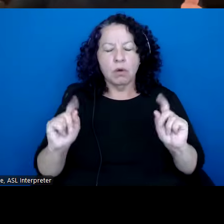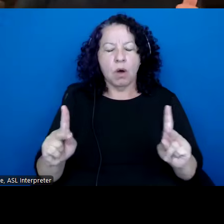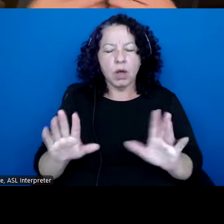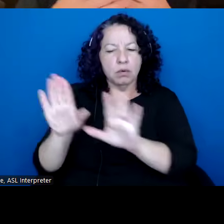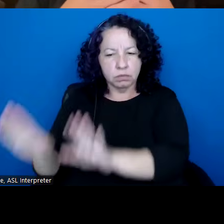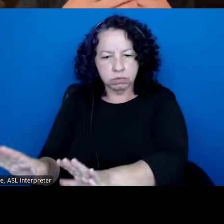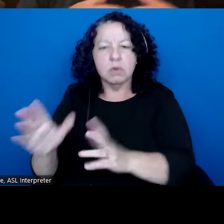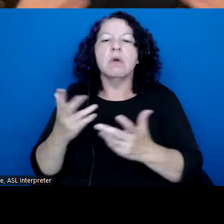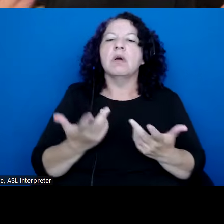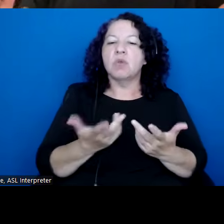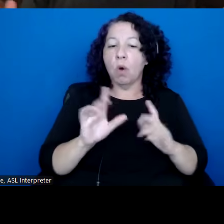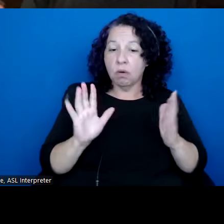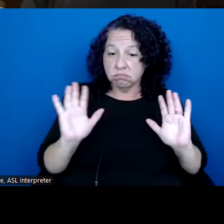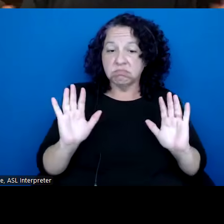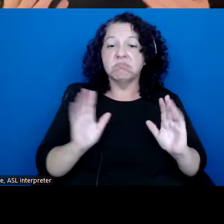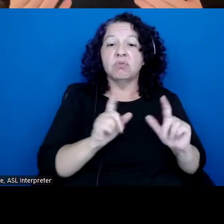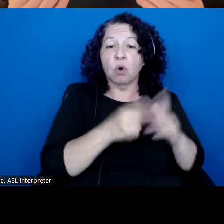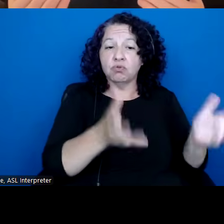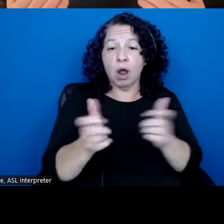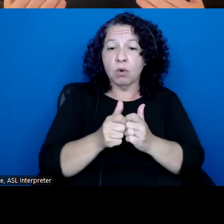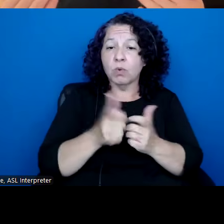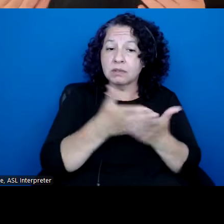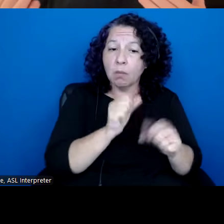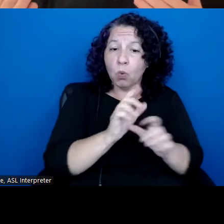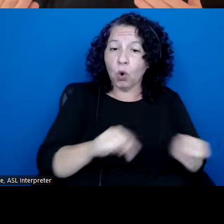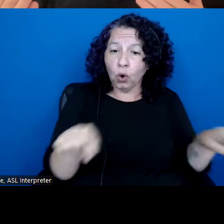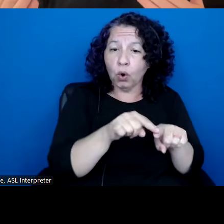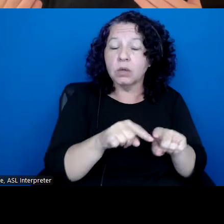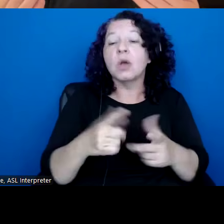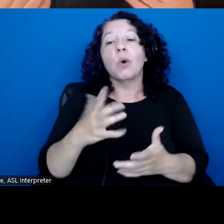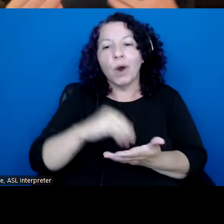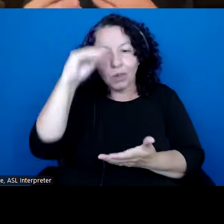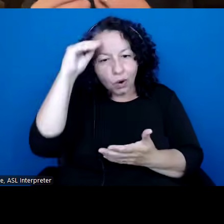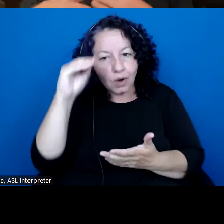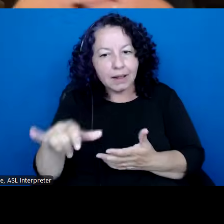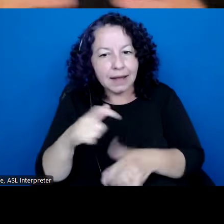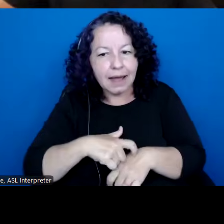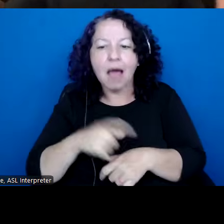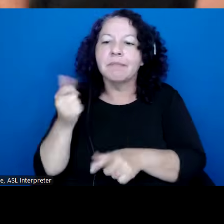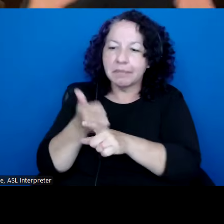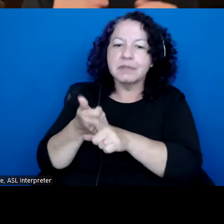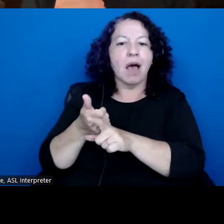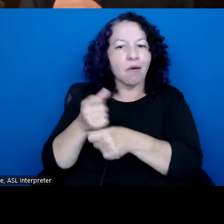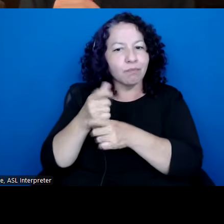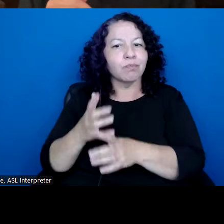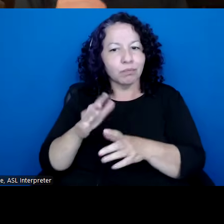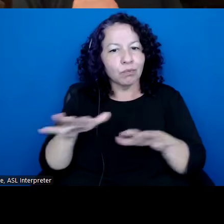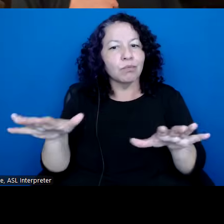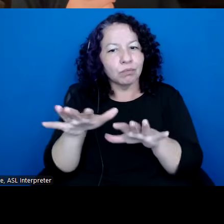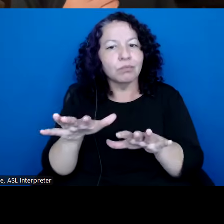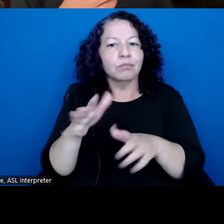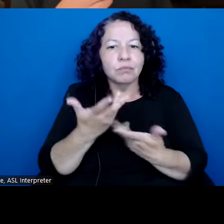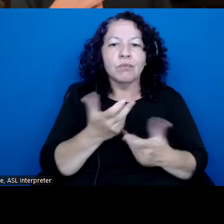of the workers. And we learn that this is in fact a brewery, and he is in charge of this brewery. And these are some of the brewery